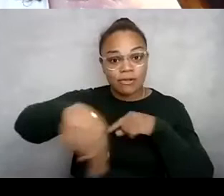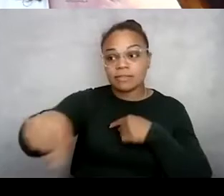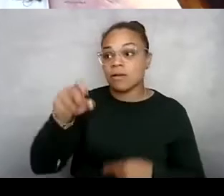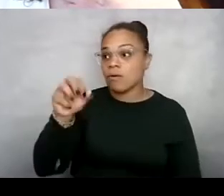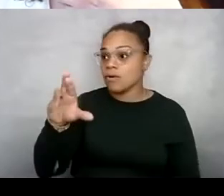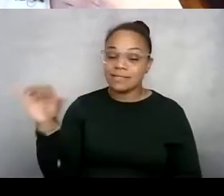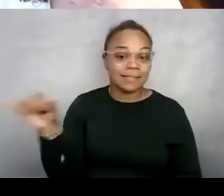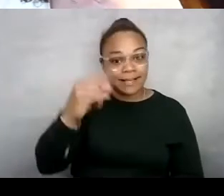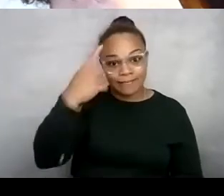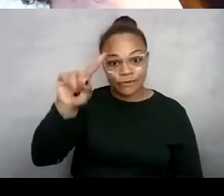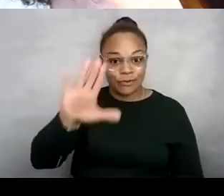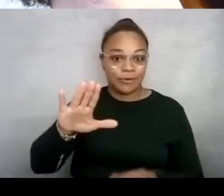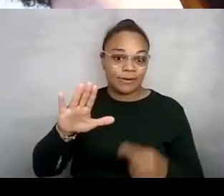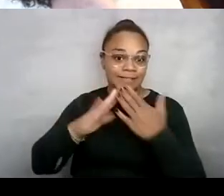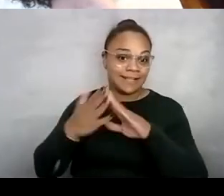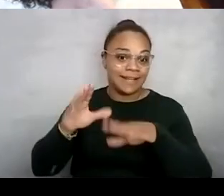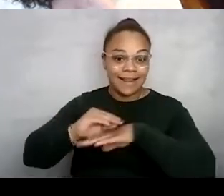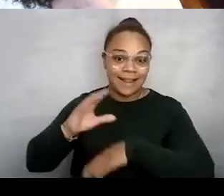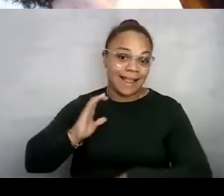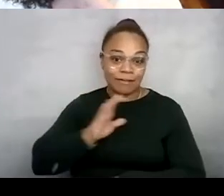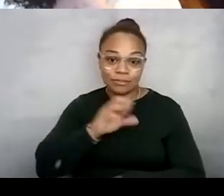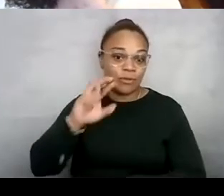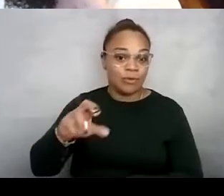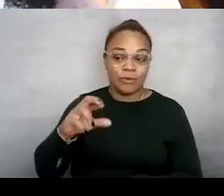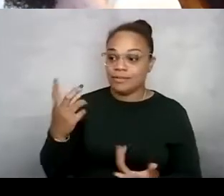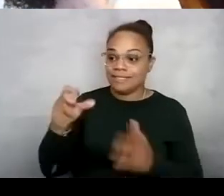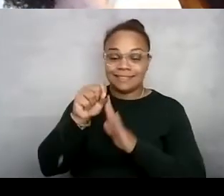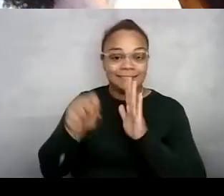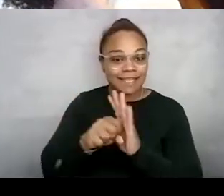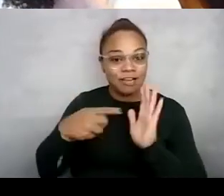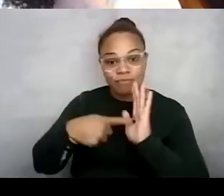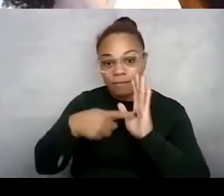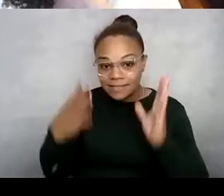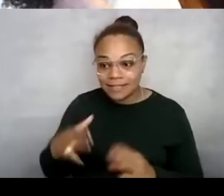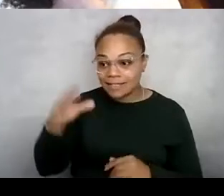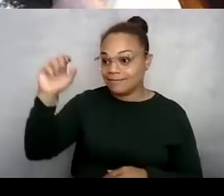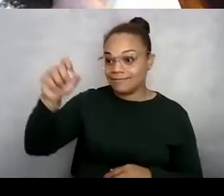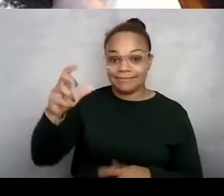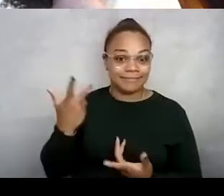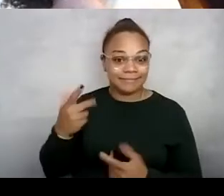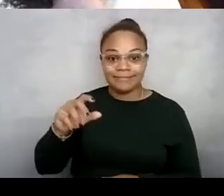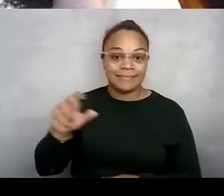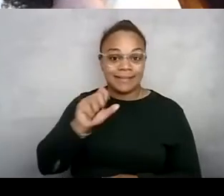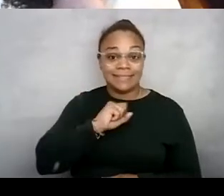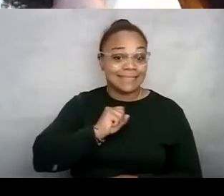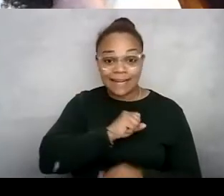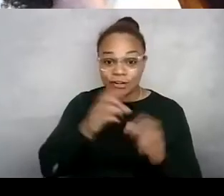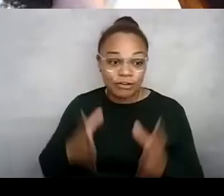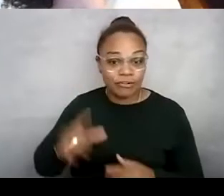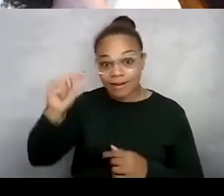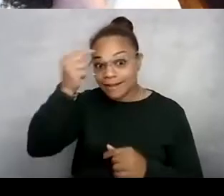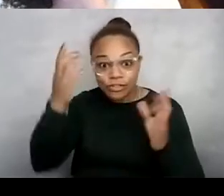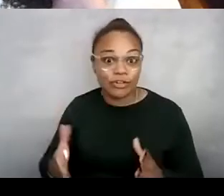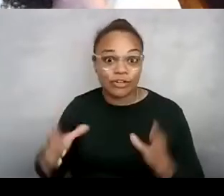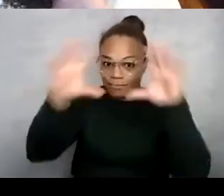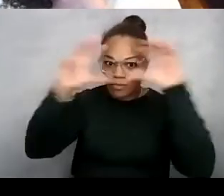councilor, county commissioner, state rep or senator, governor, or president of the United